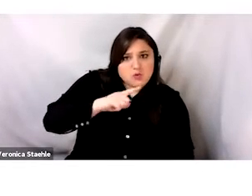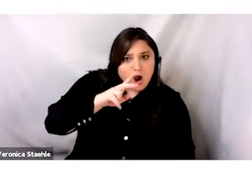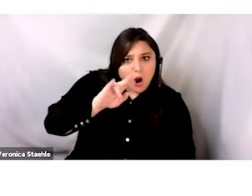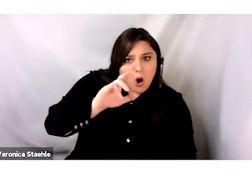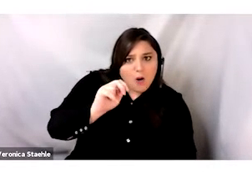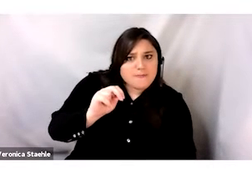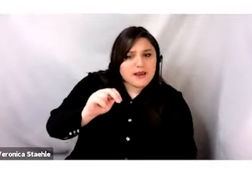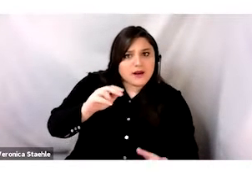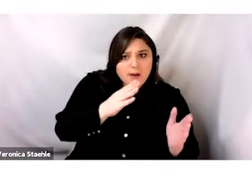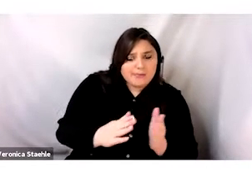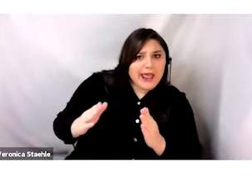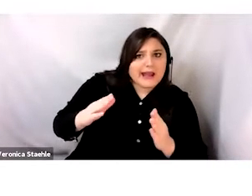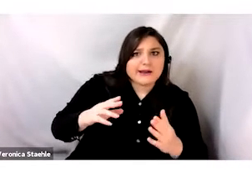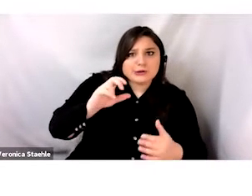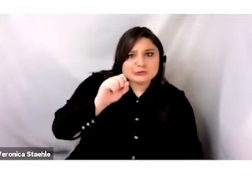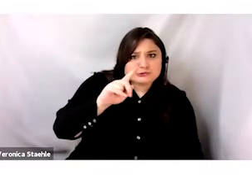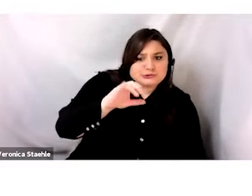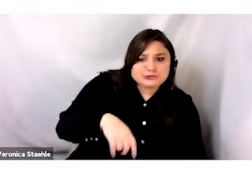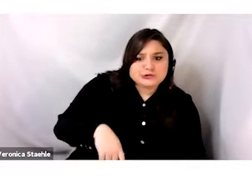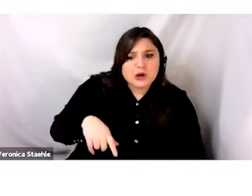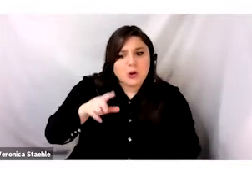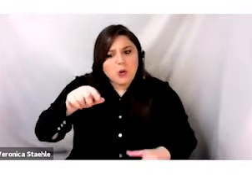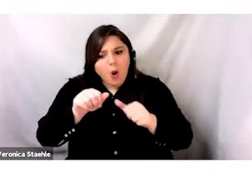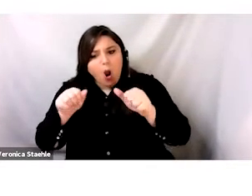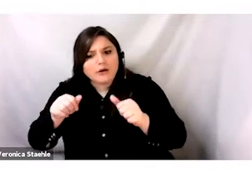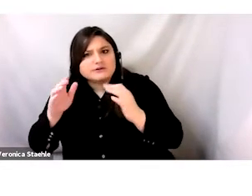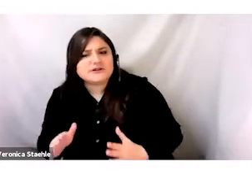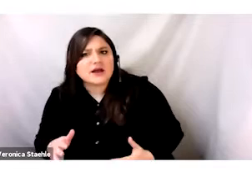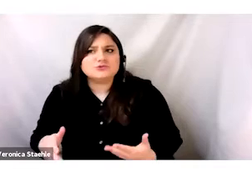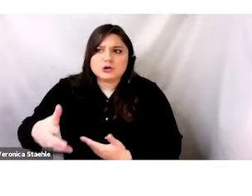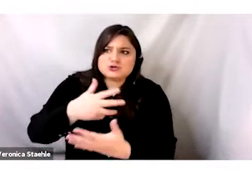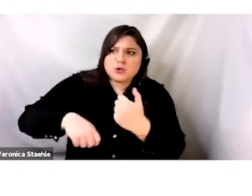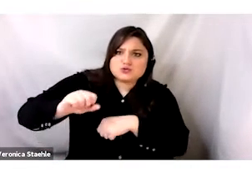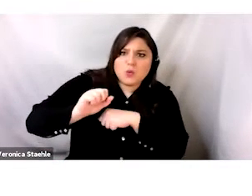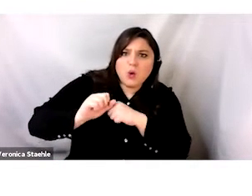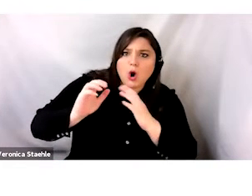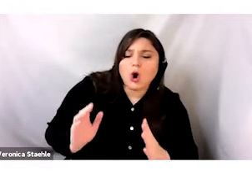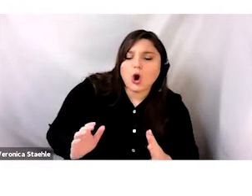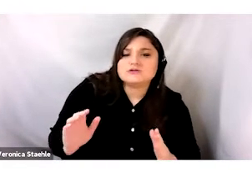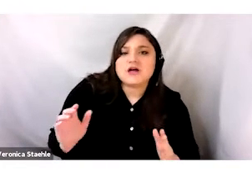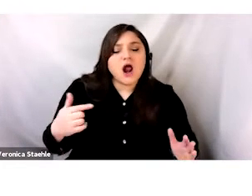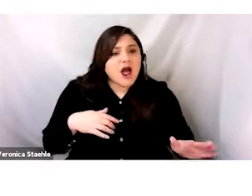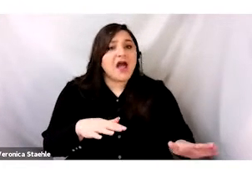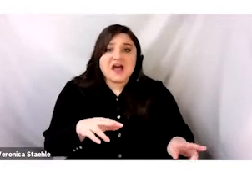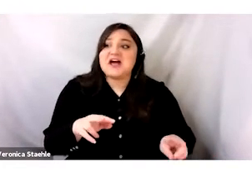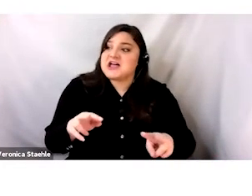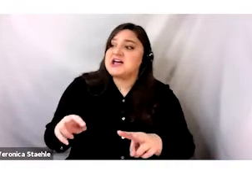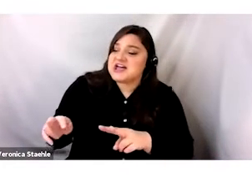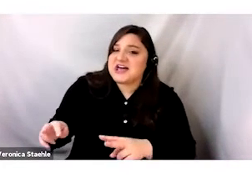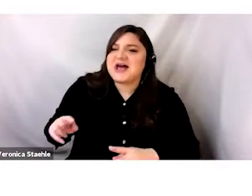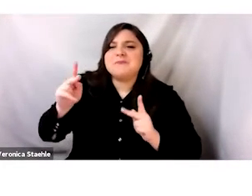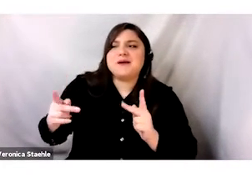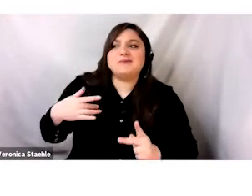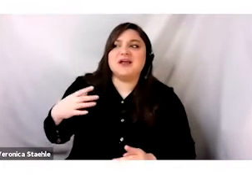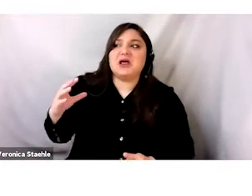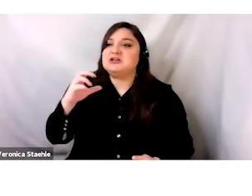Are you social workers? Are you civic engagement practitioners? And I love the assignments that people give us because